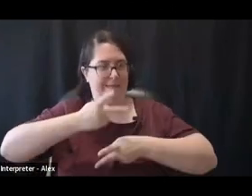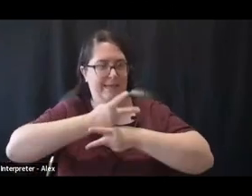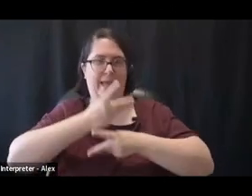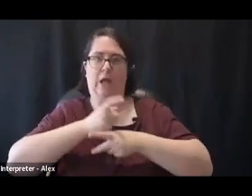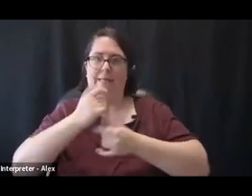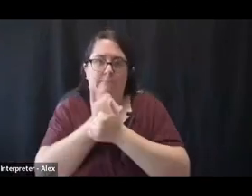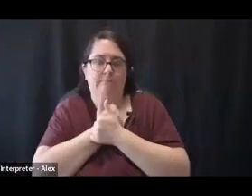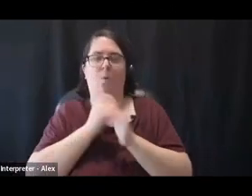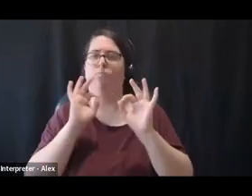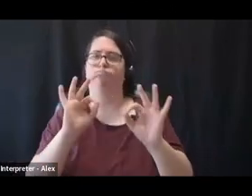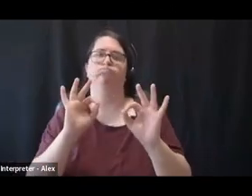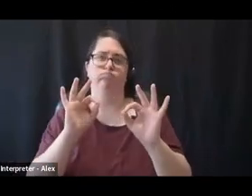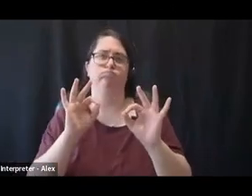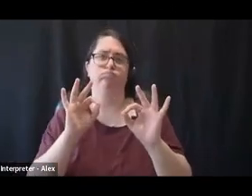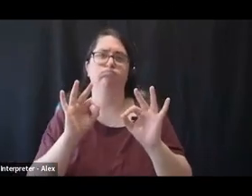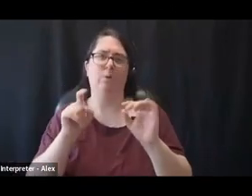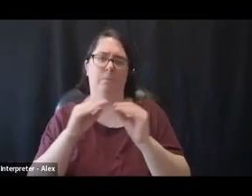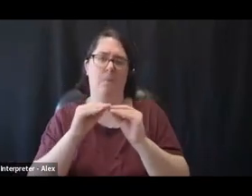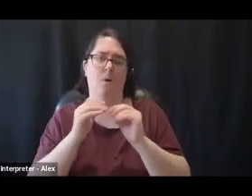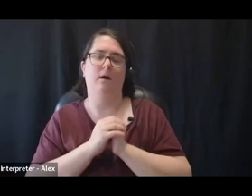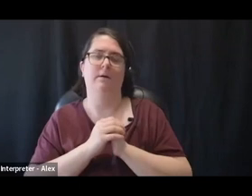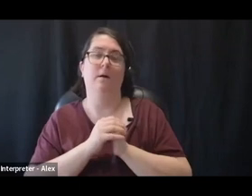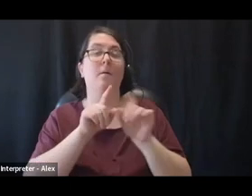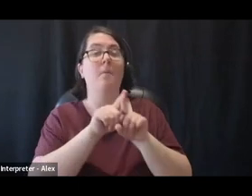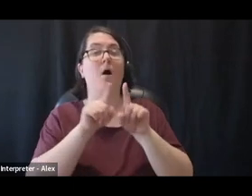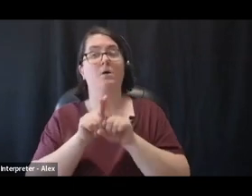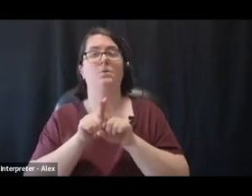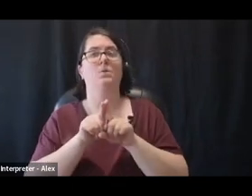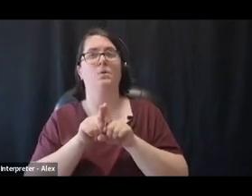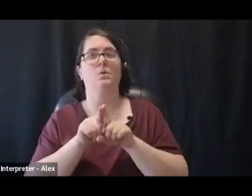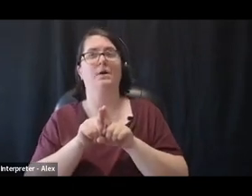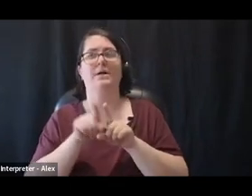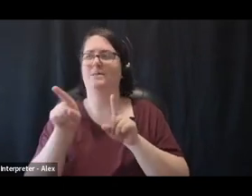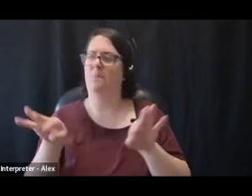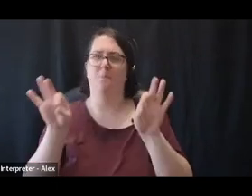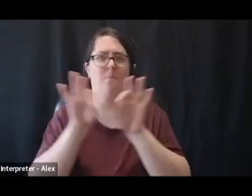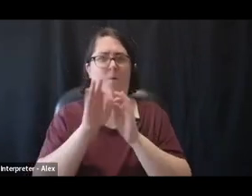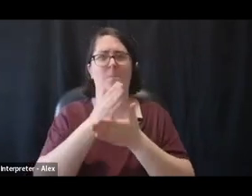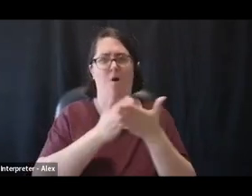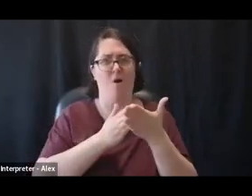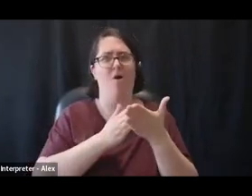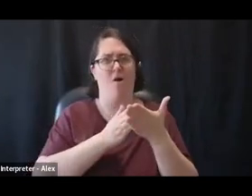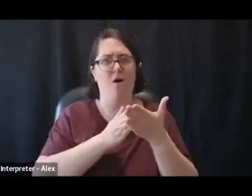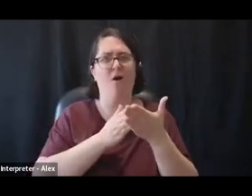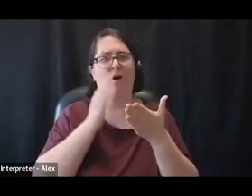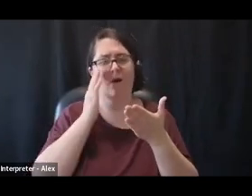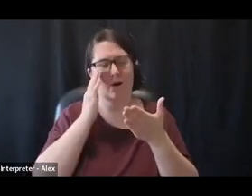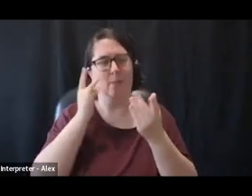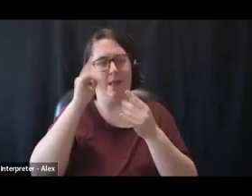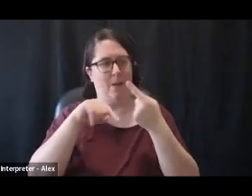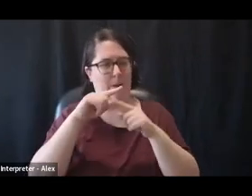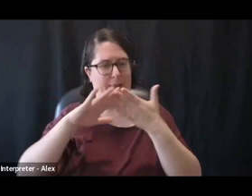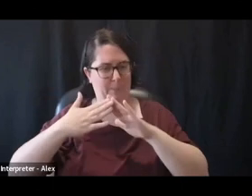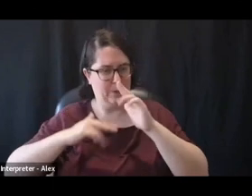needing these days. But also, I think that's such an important element of thinking about community building and